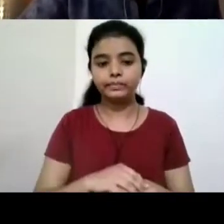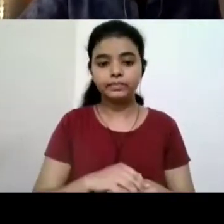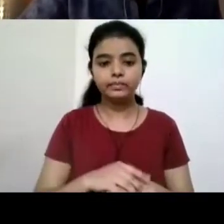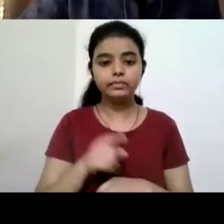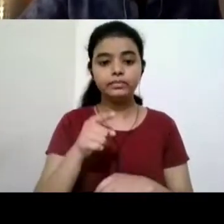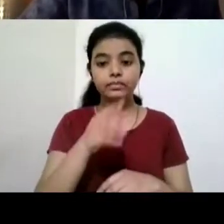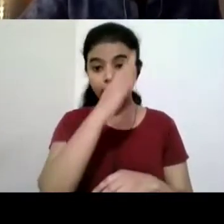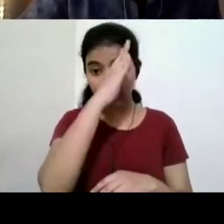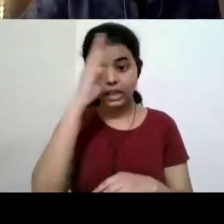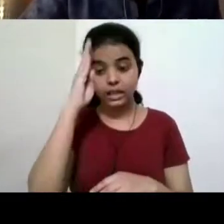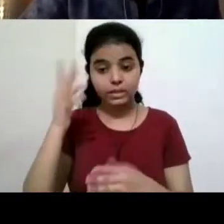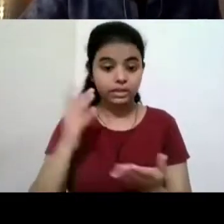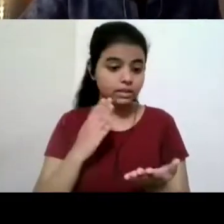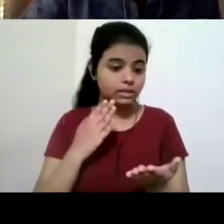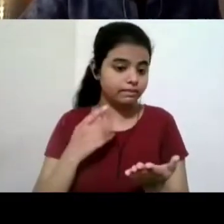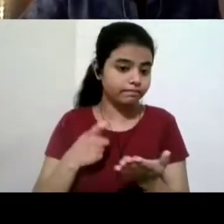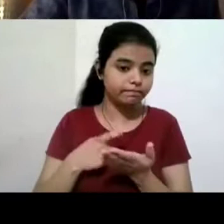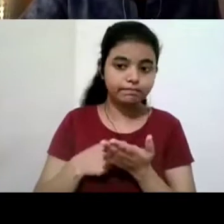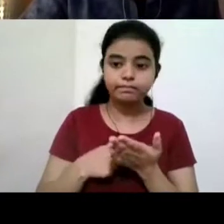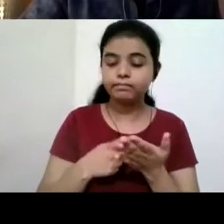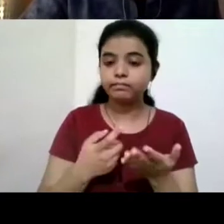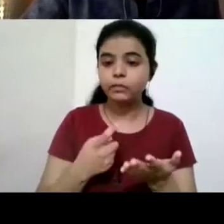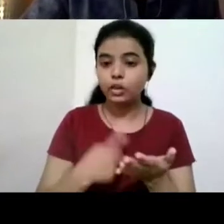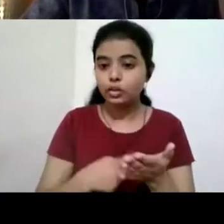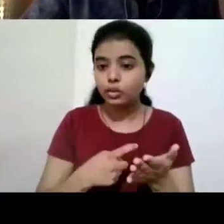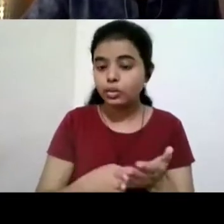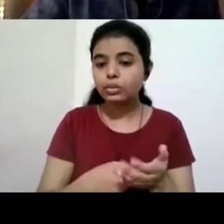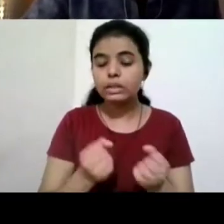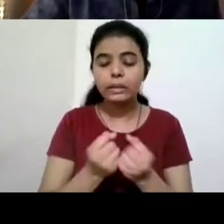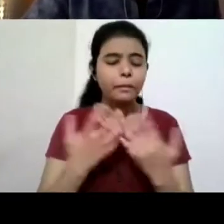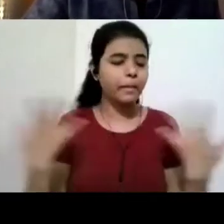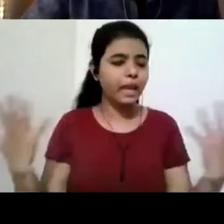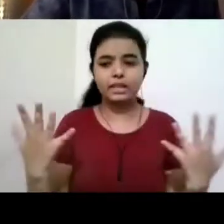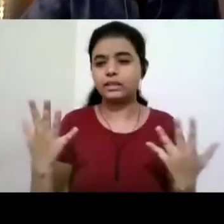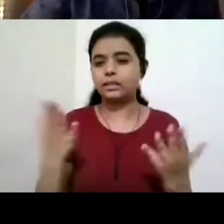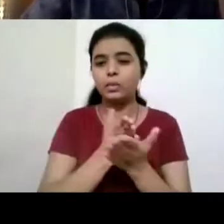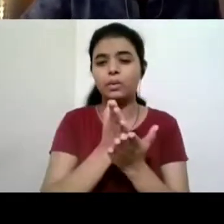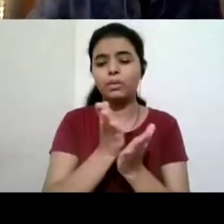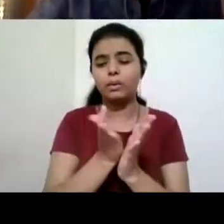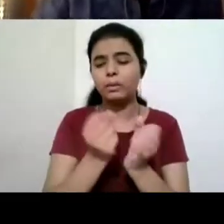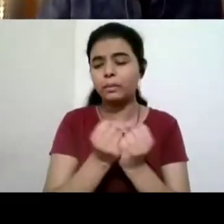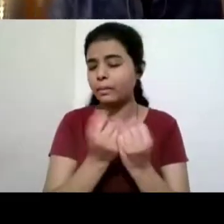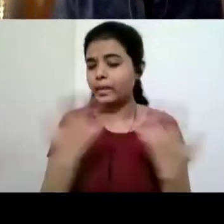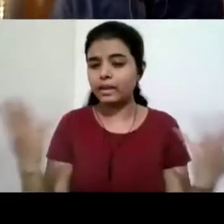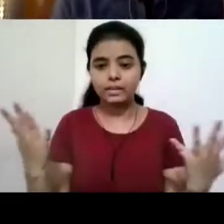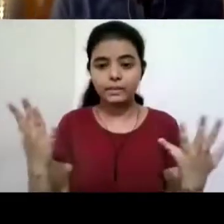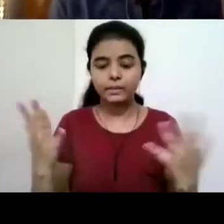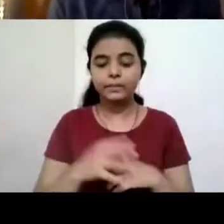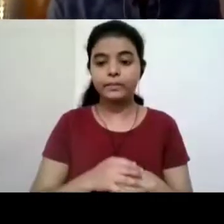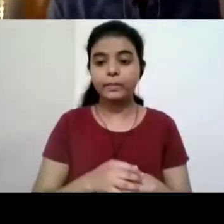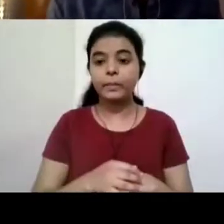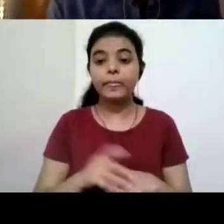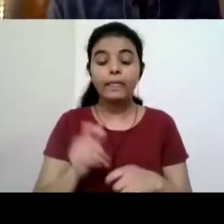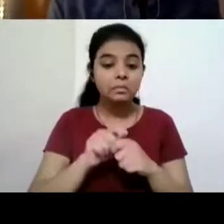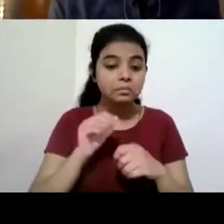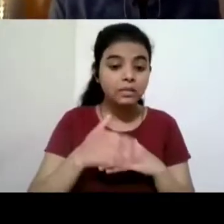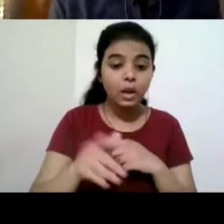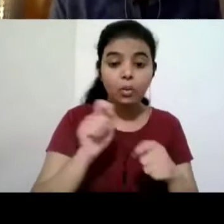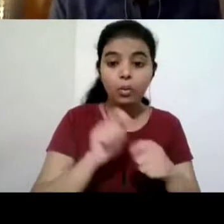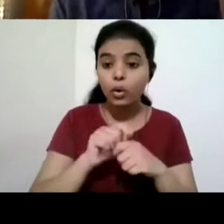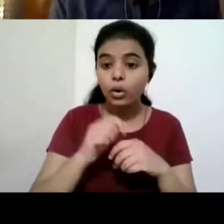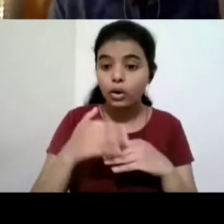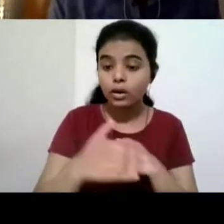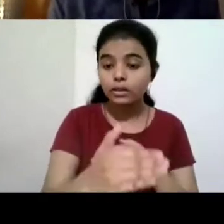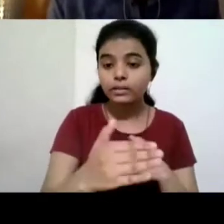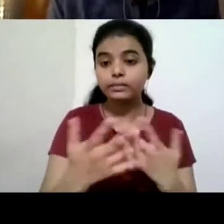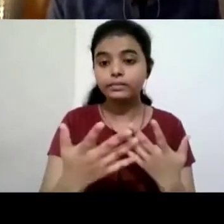discipline too, you had a large number of other methodologies which started to work out mechanisms by which